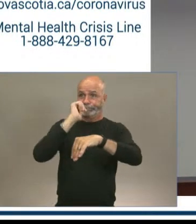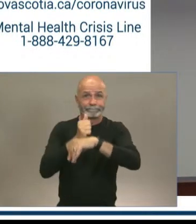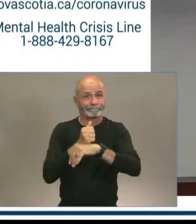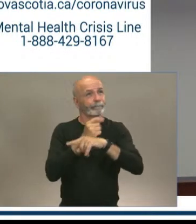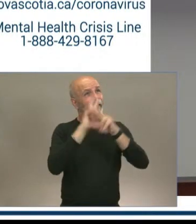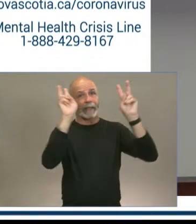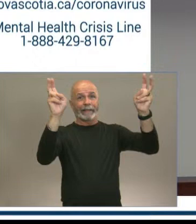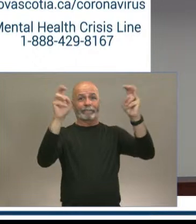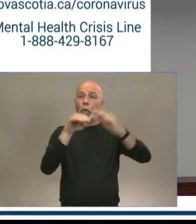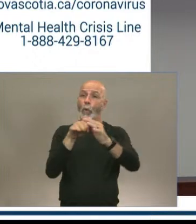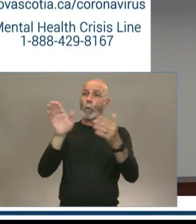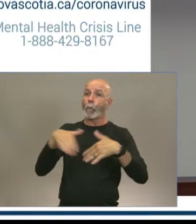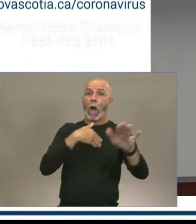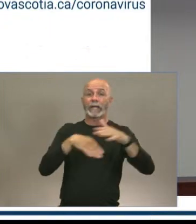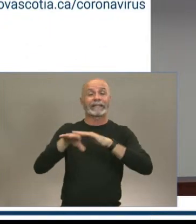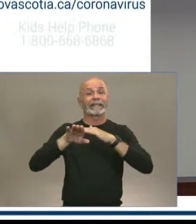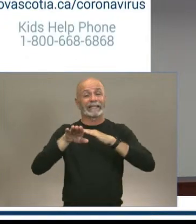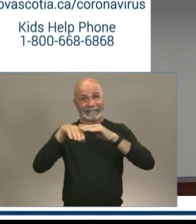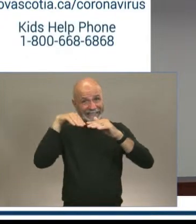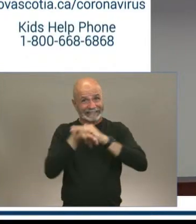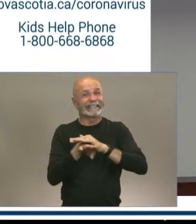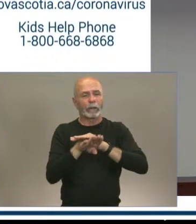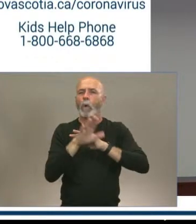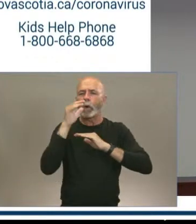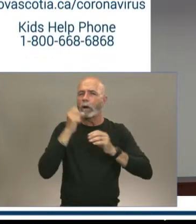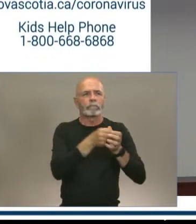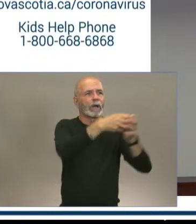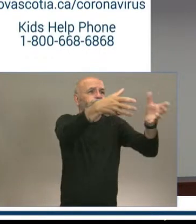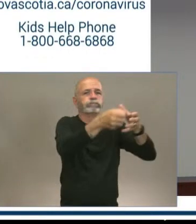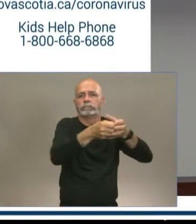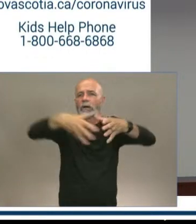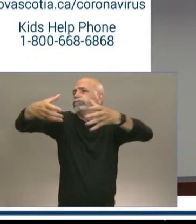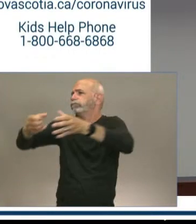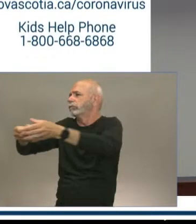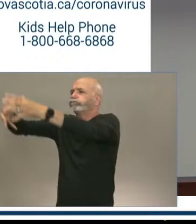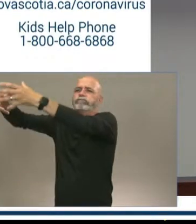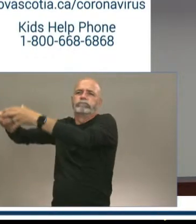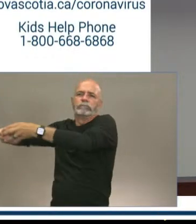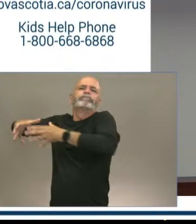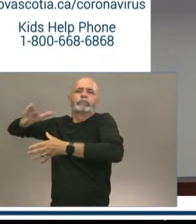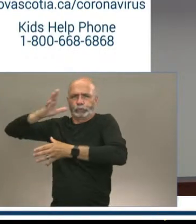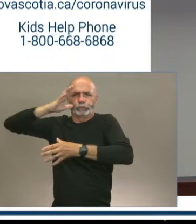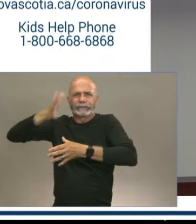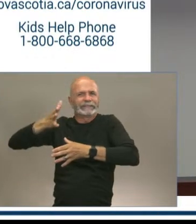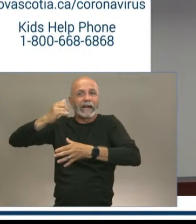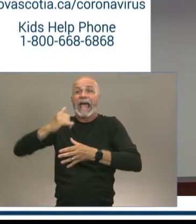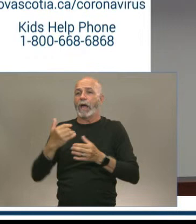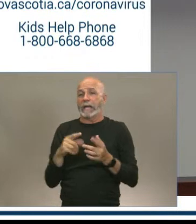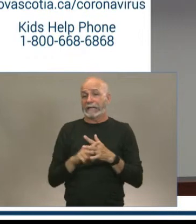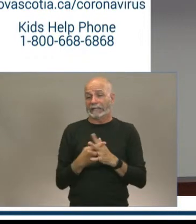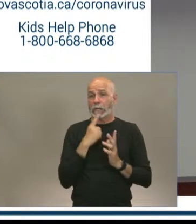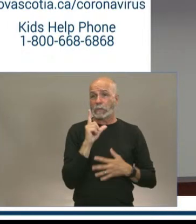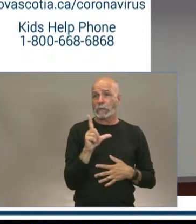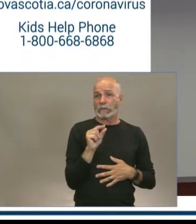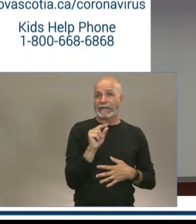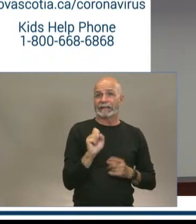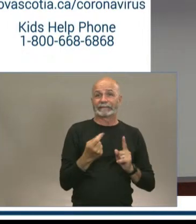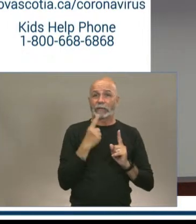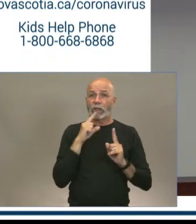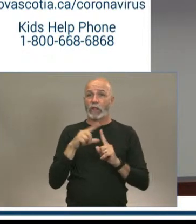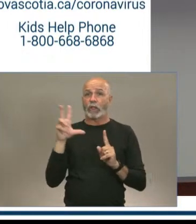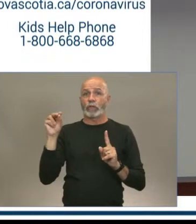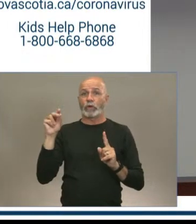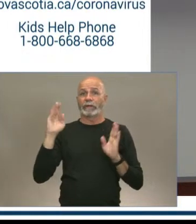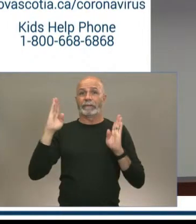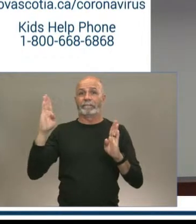clinics in other parts of the province as well, is that we're getting to the point, the 20 to 30-year-olds. We're doing better with that age group